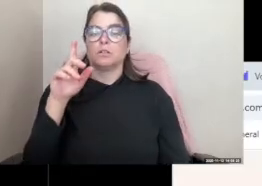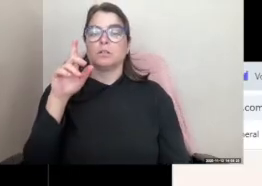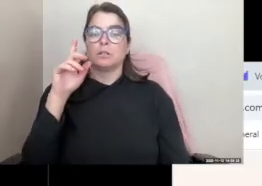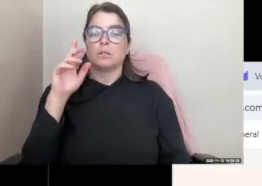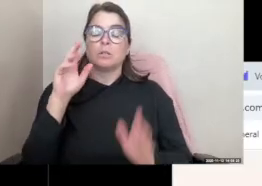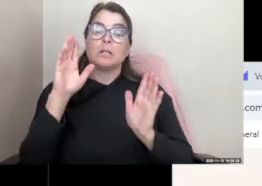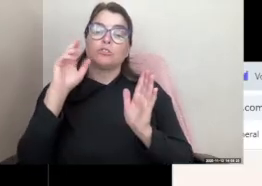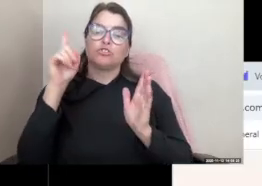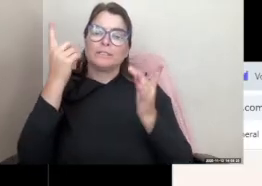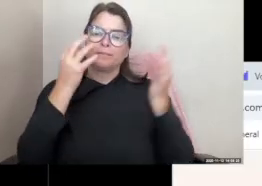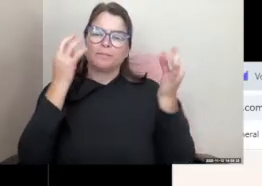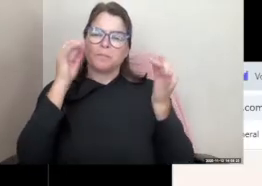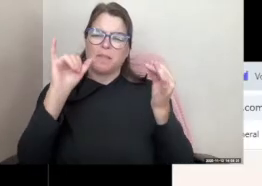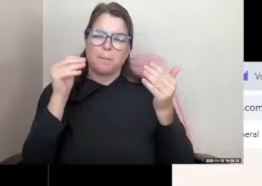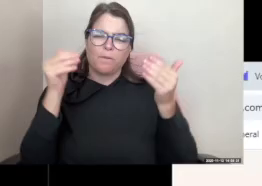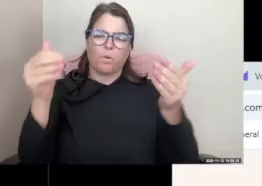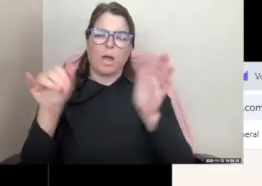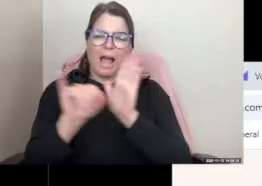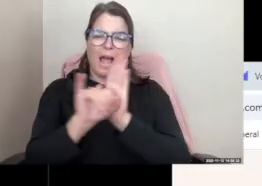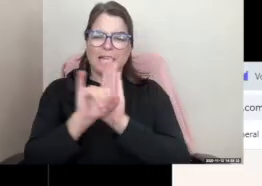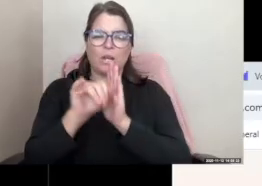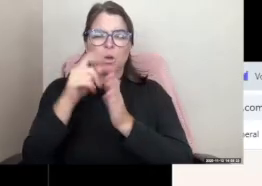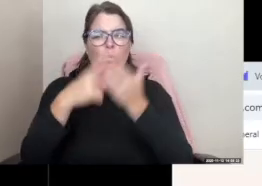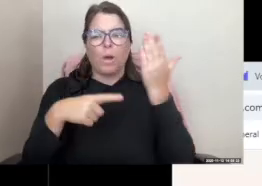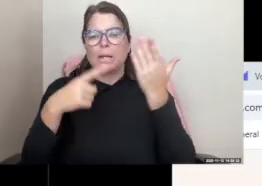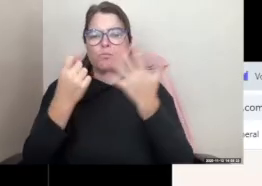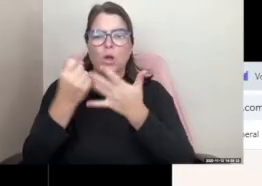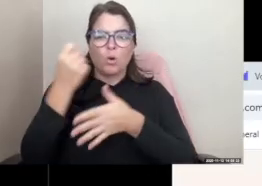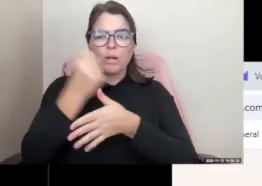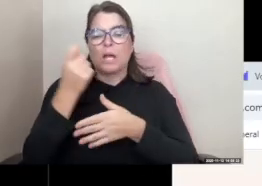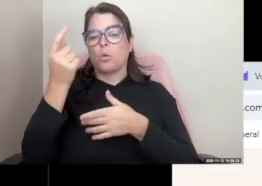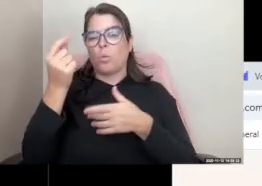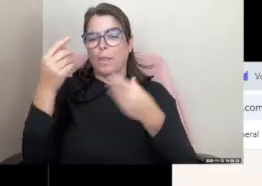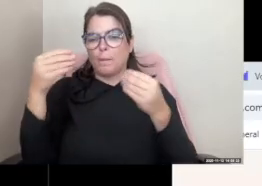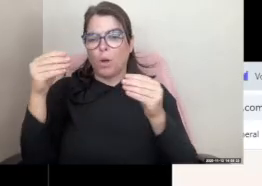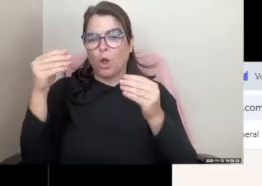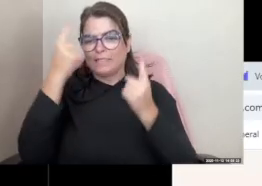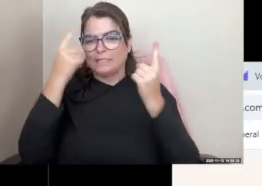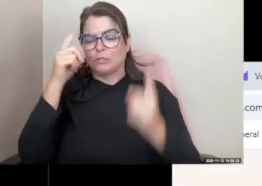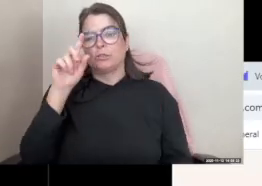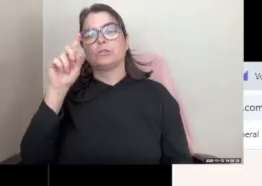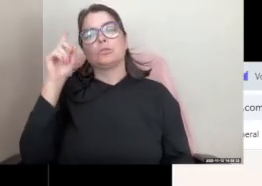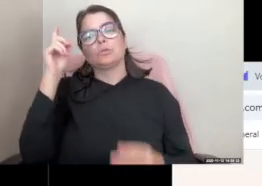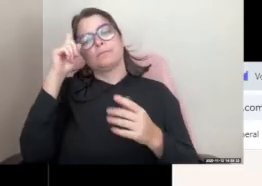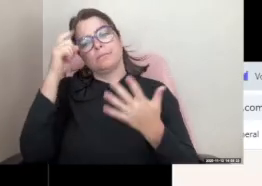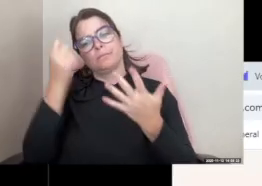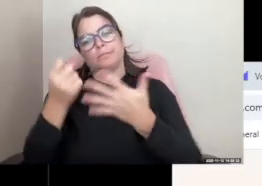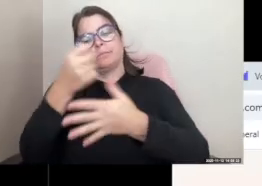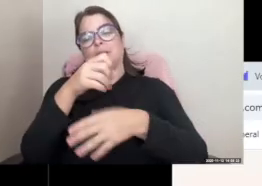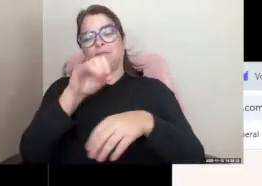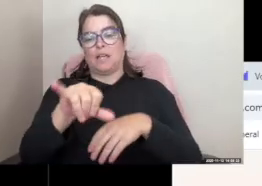miles a year, compared to some over-the-road folks who are longer haul, from San Diego to Redding, are, up in well